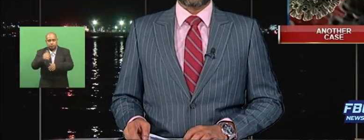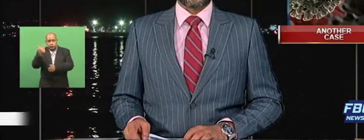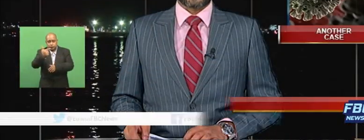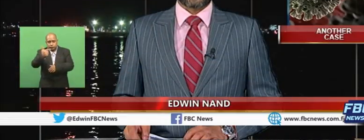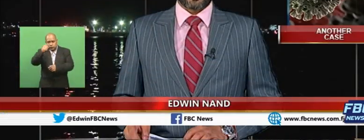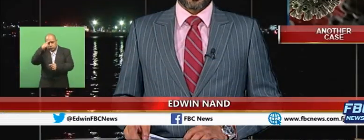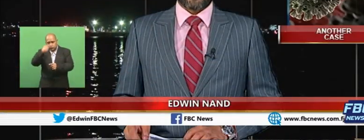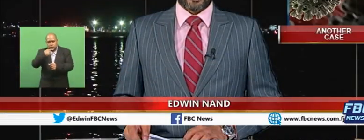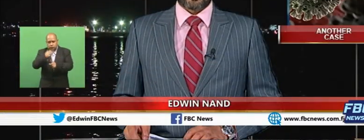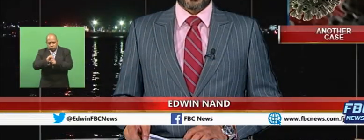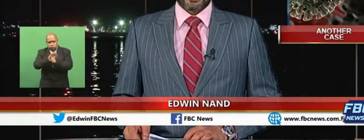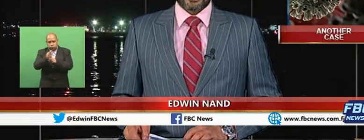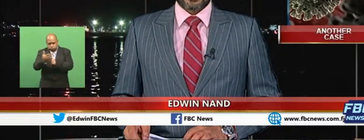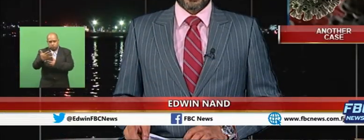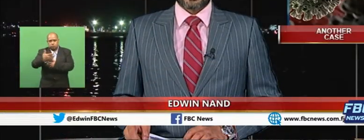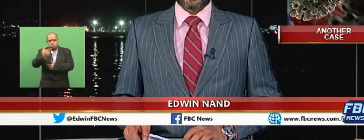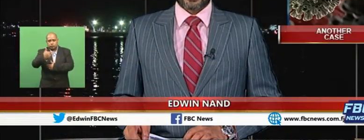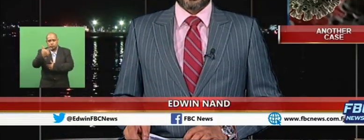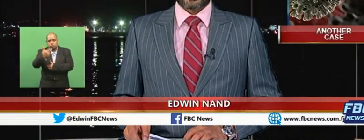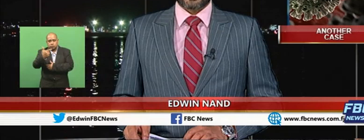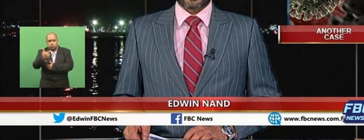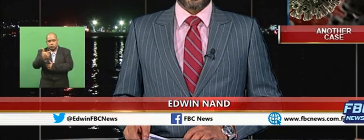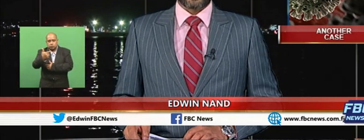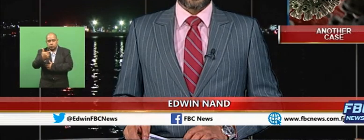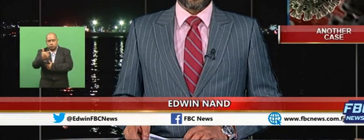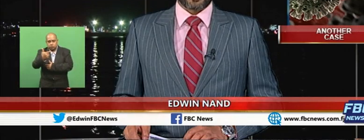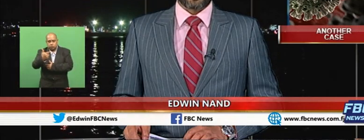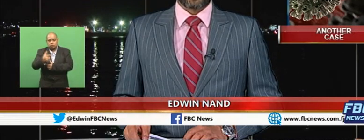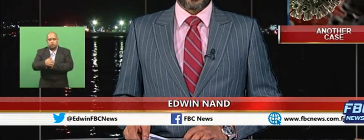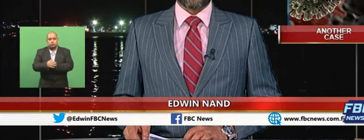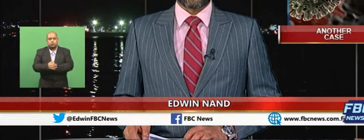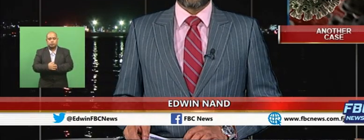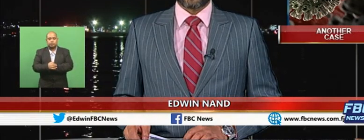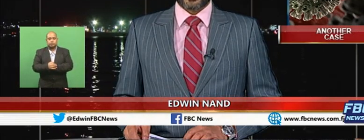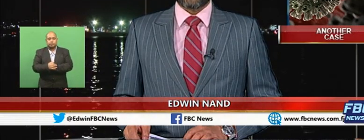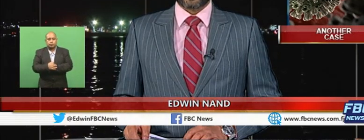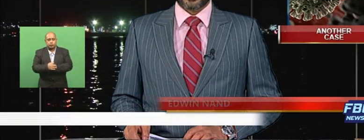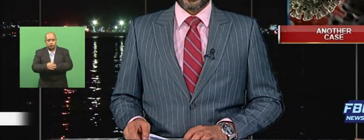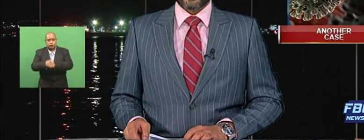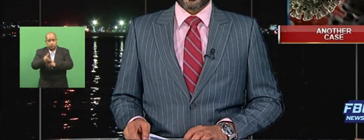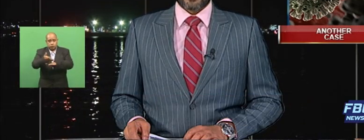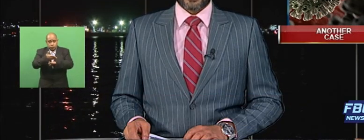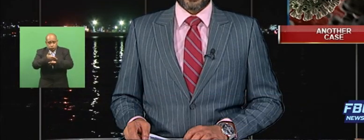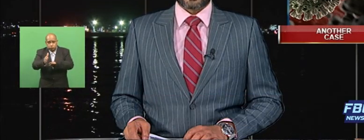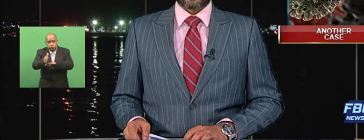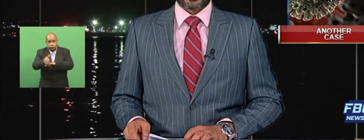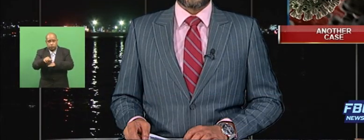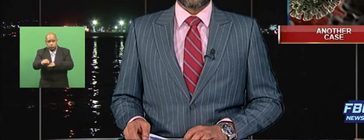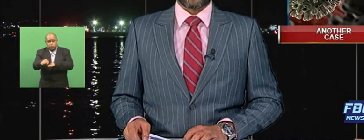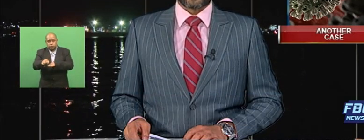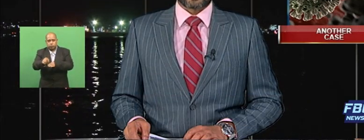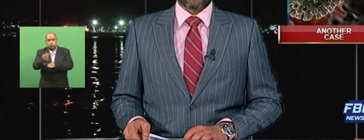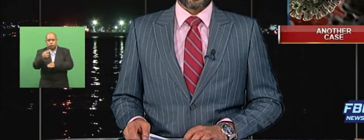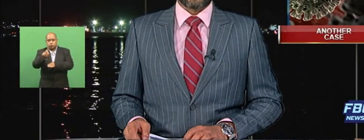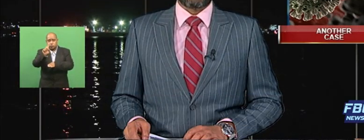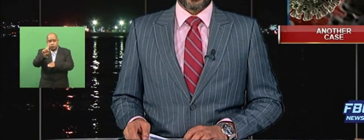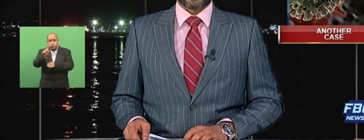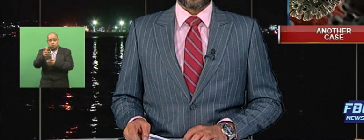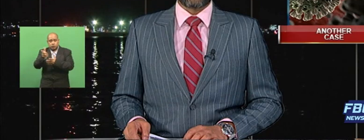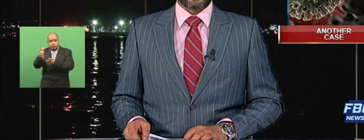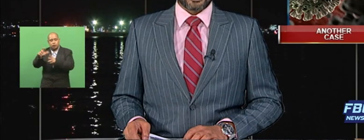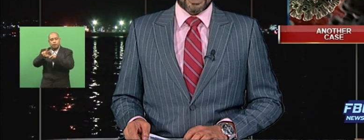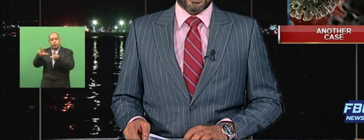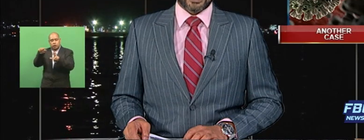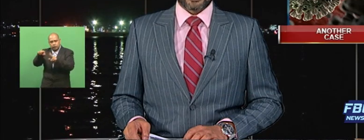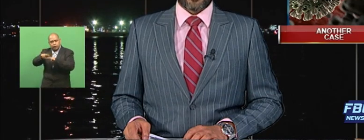for the deadly coronavirus. The latest case is a 21-year-old man from Vanua-Levu. This man is a relative and traveling companion